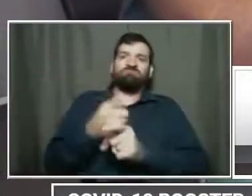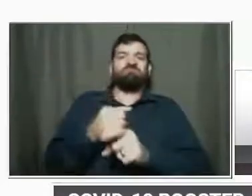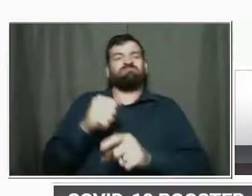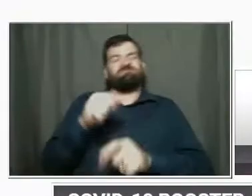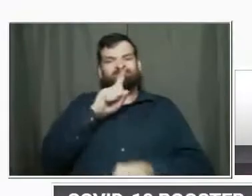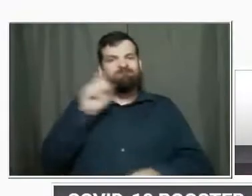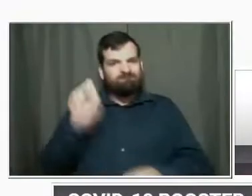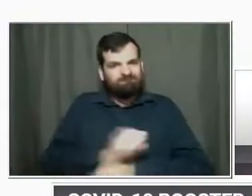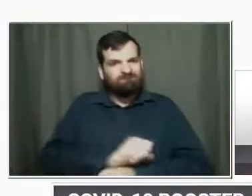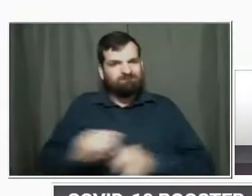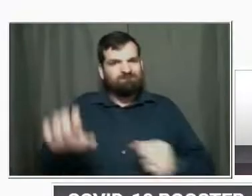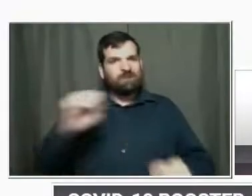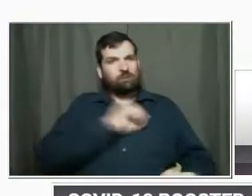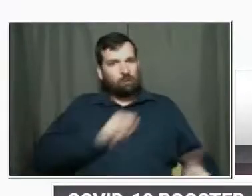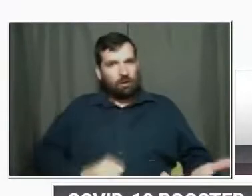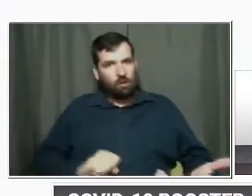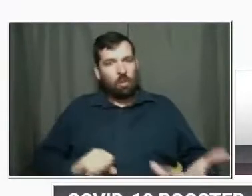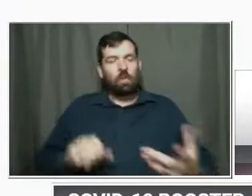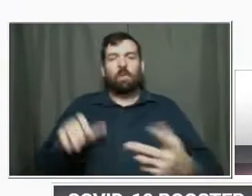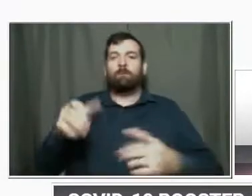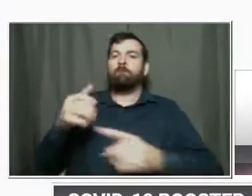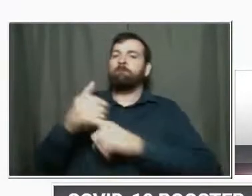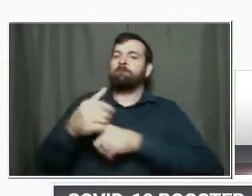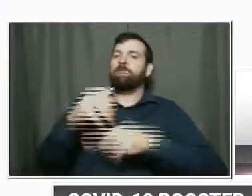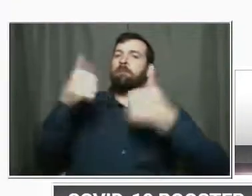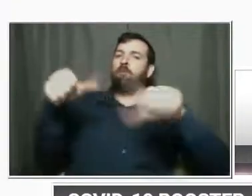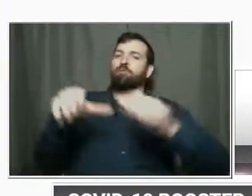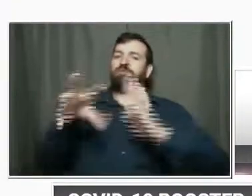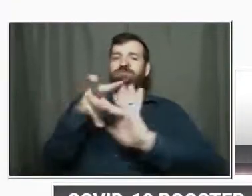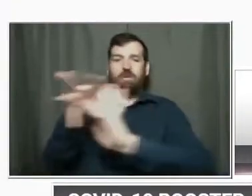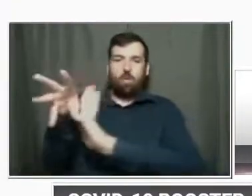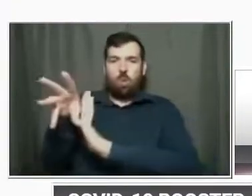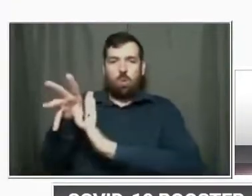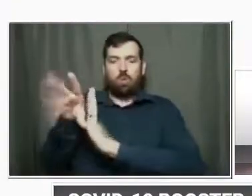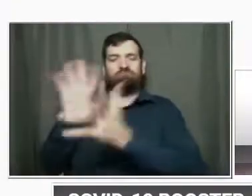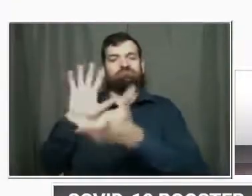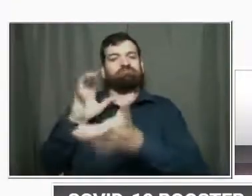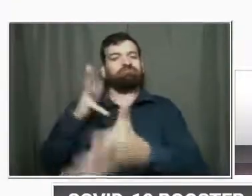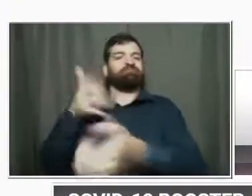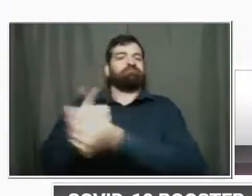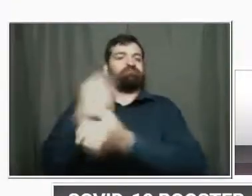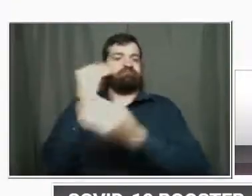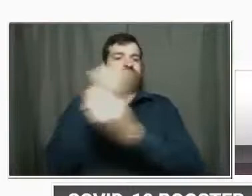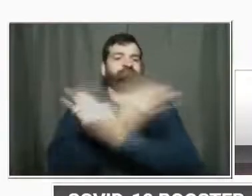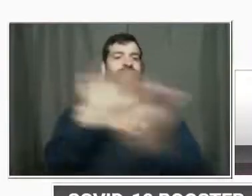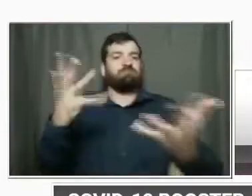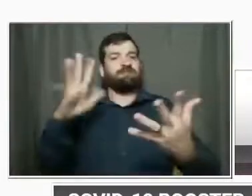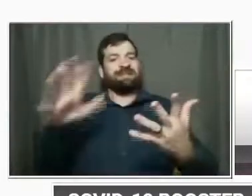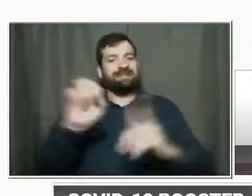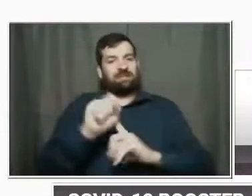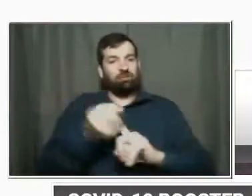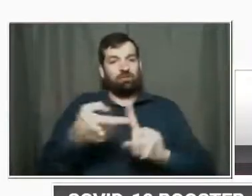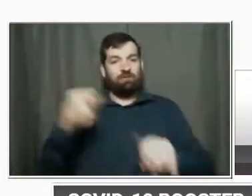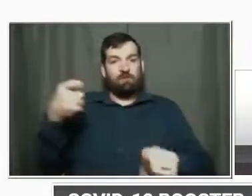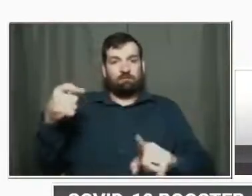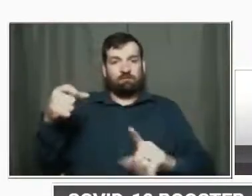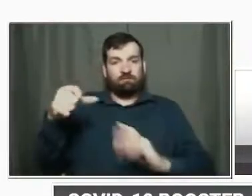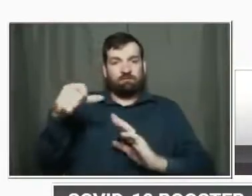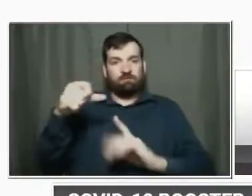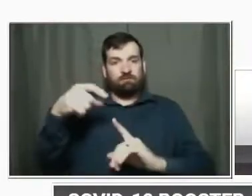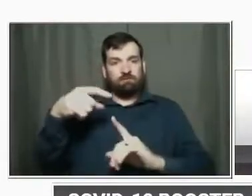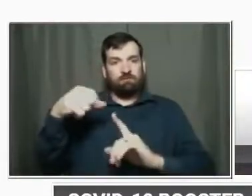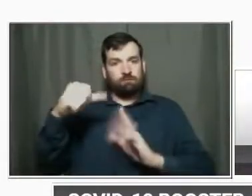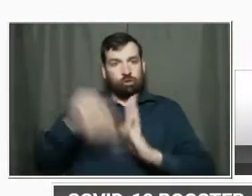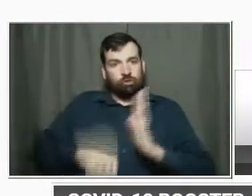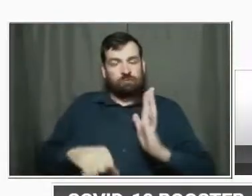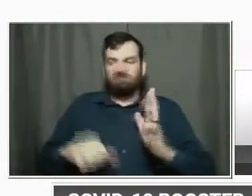superhero. Erron posted this video updating his condition 1 month out from surgery. I'm ready to get back